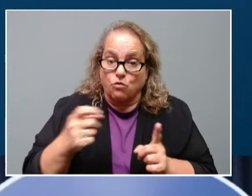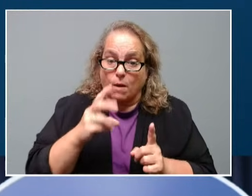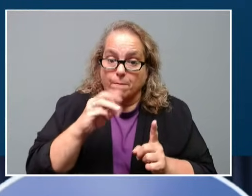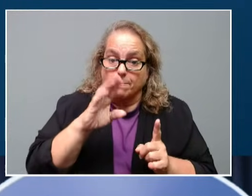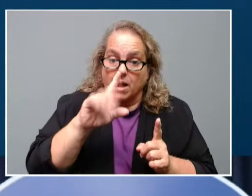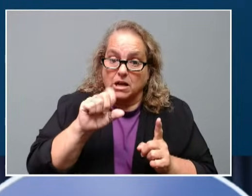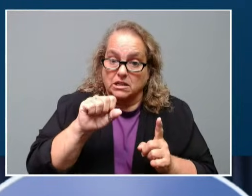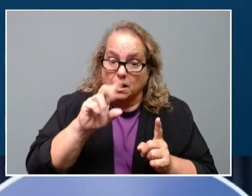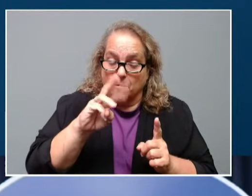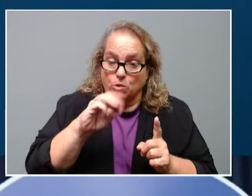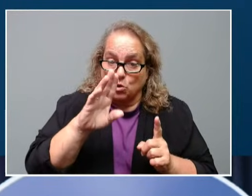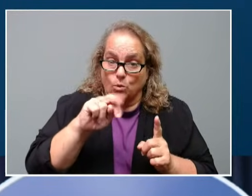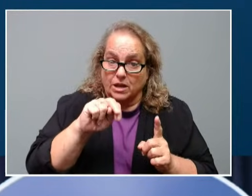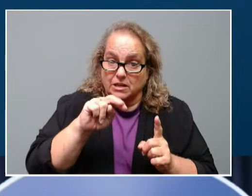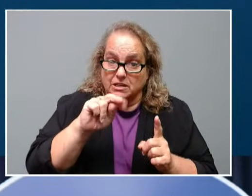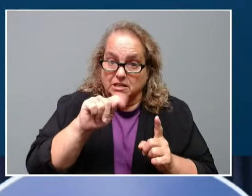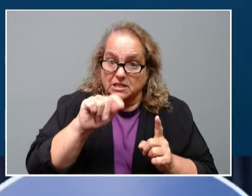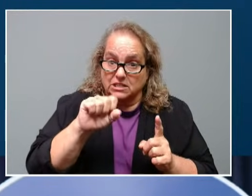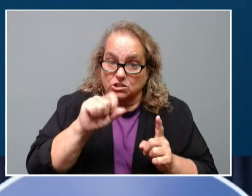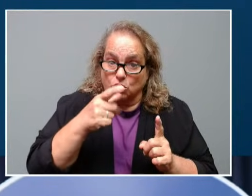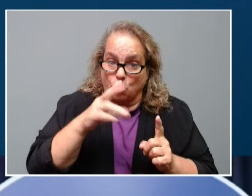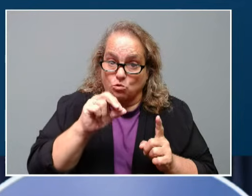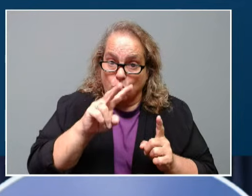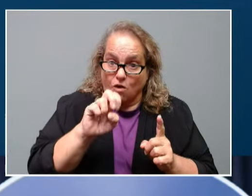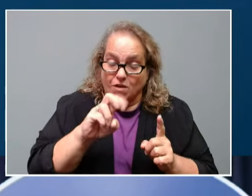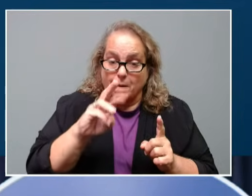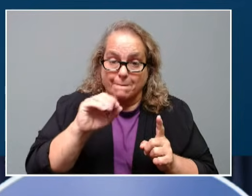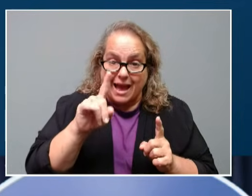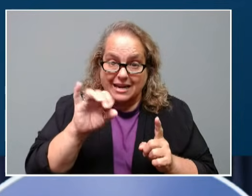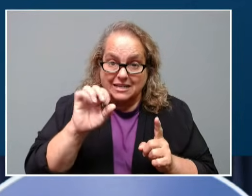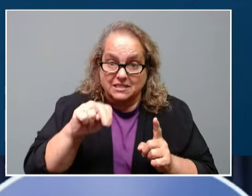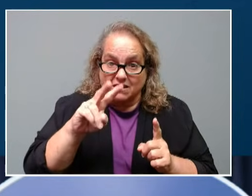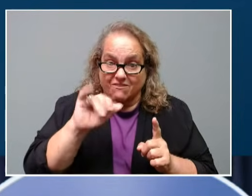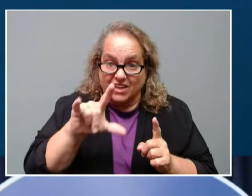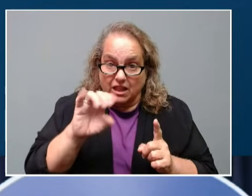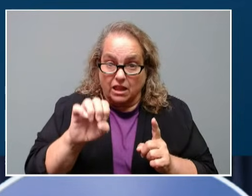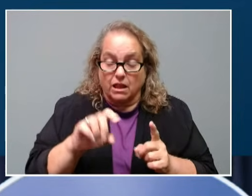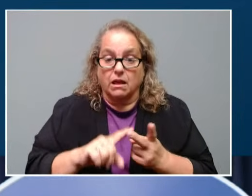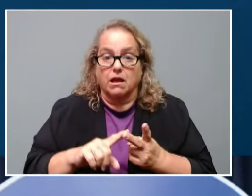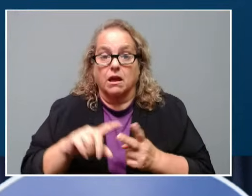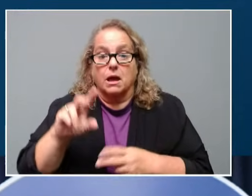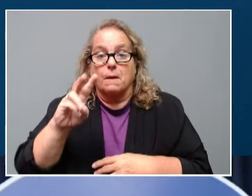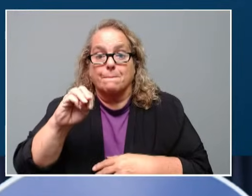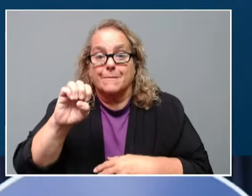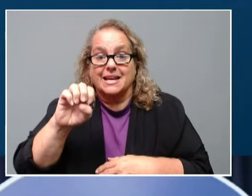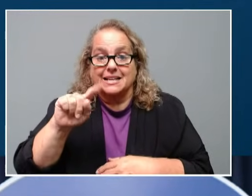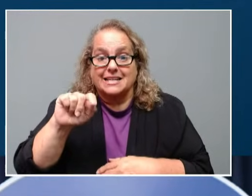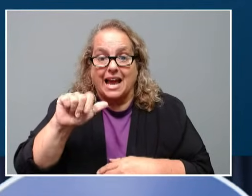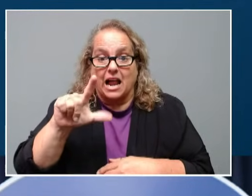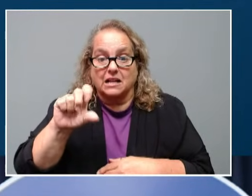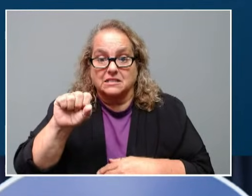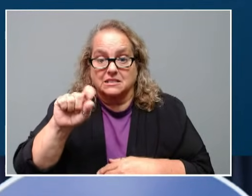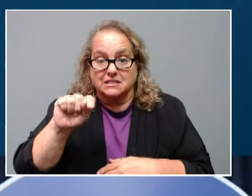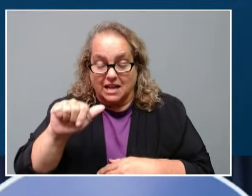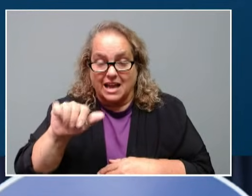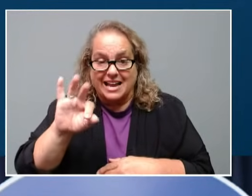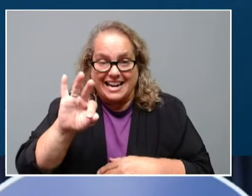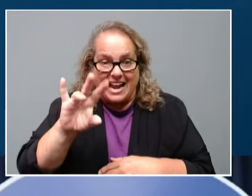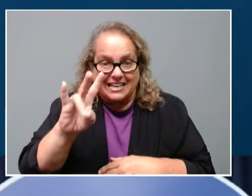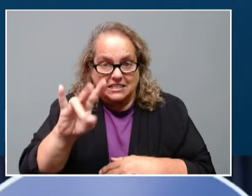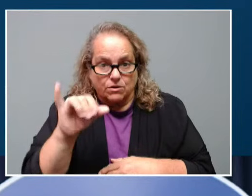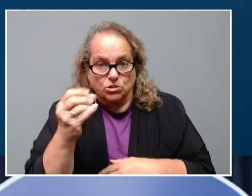in Madisonville, 51 jobs there. Metalsa Structural Products, 97 jobs in